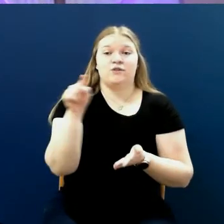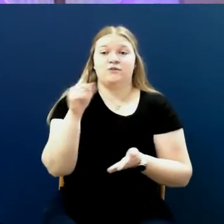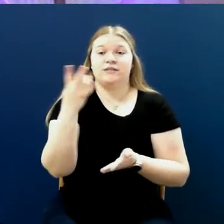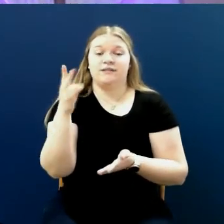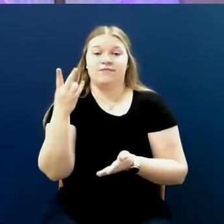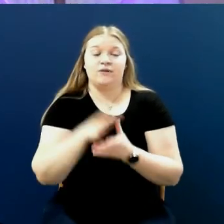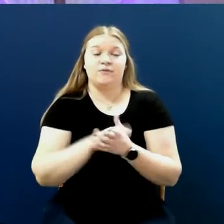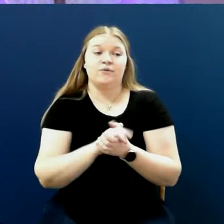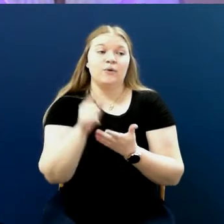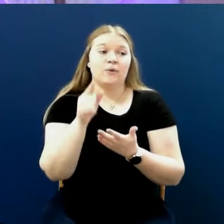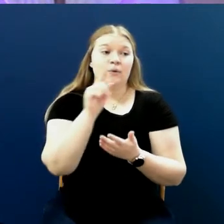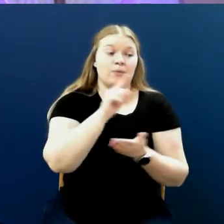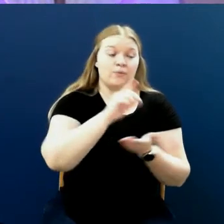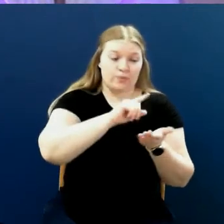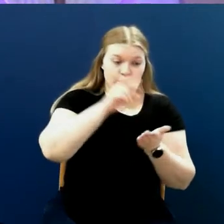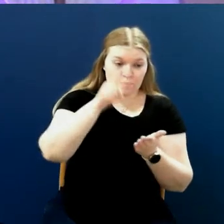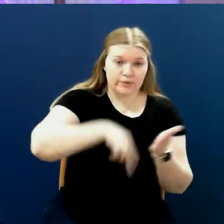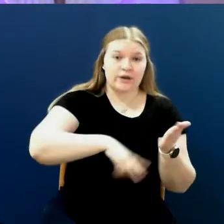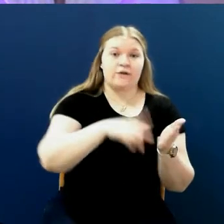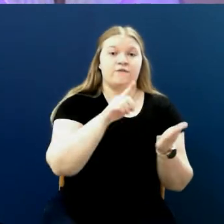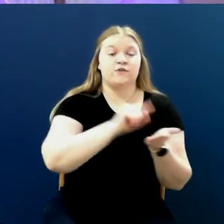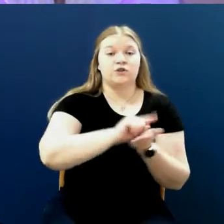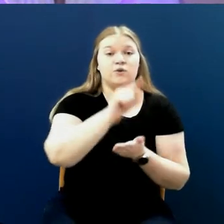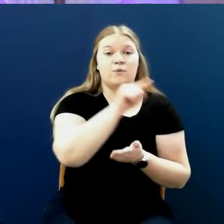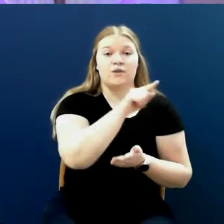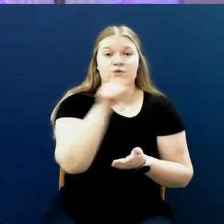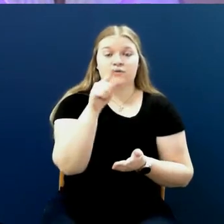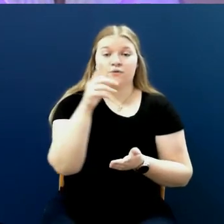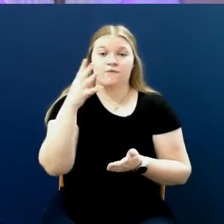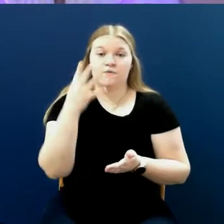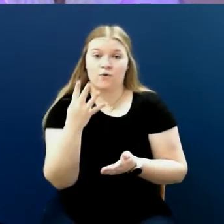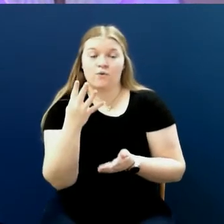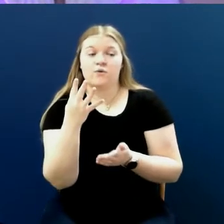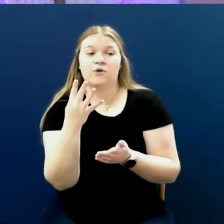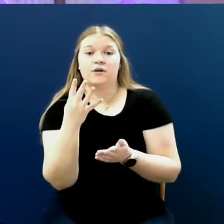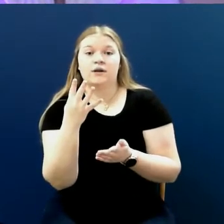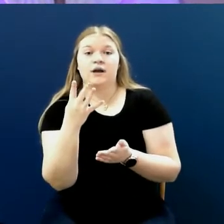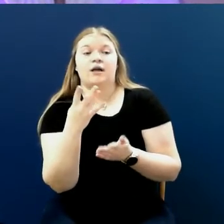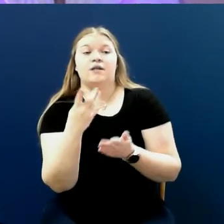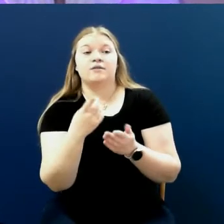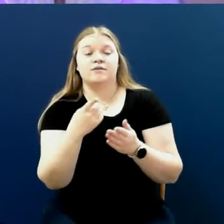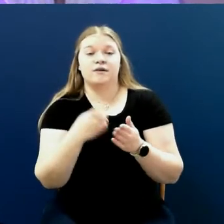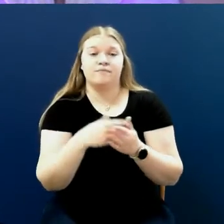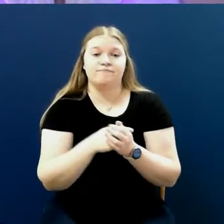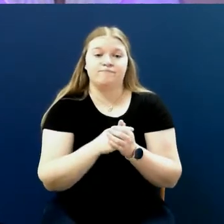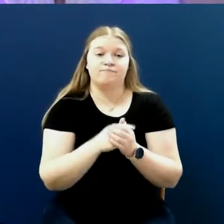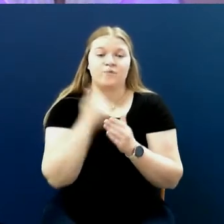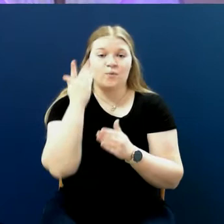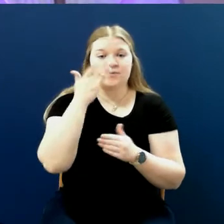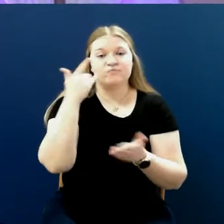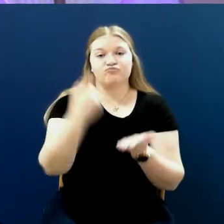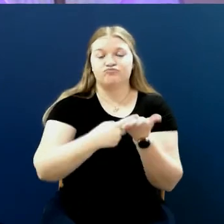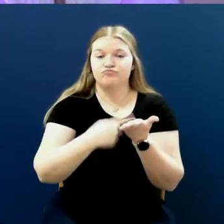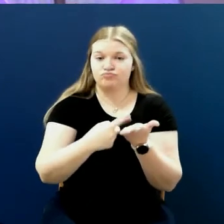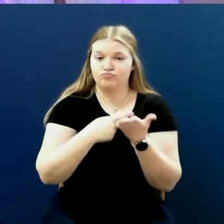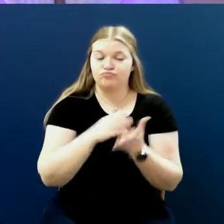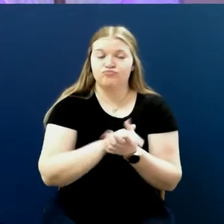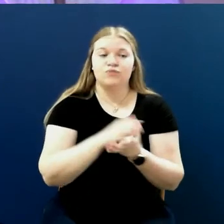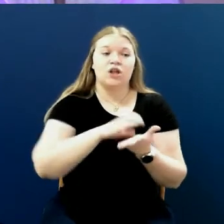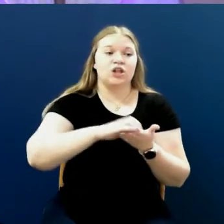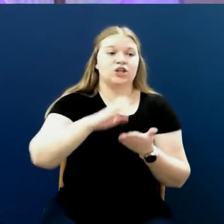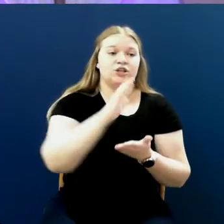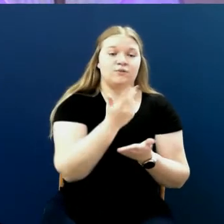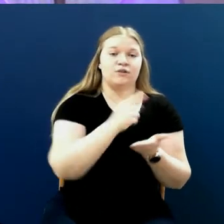read verses 1 through 4 for you, and then come back and talk about those. So Colossians chapter 3, verse